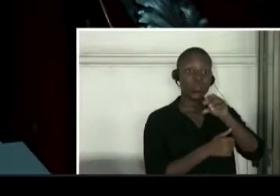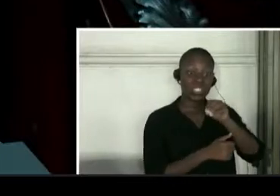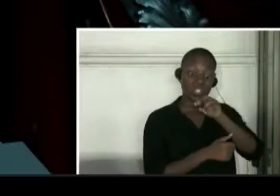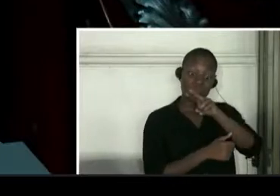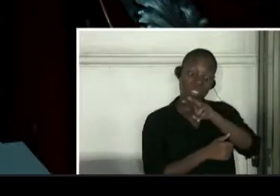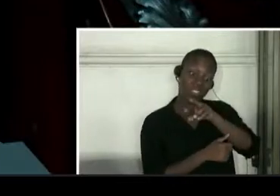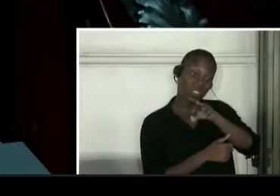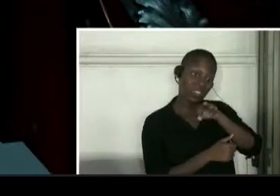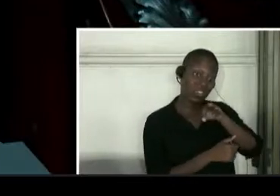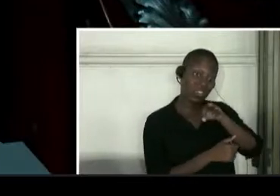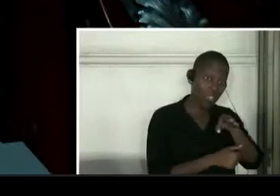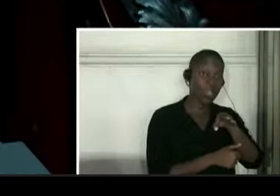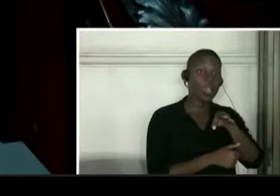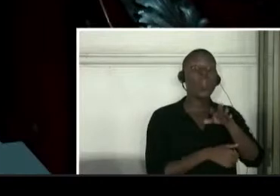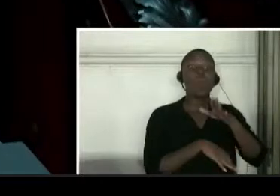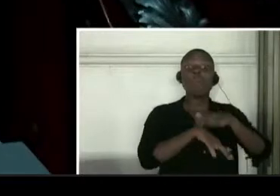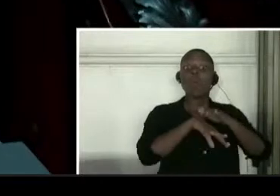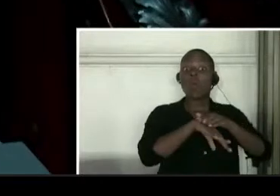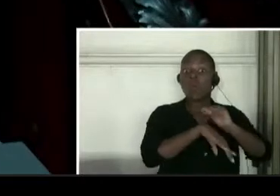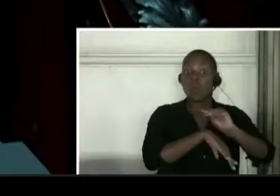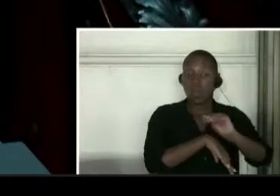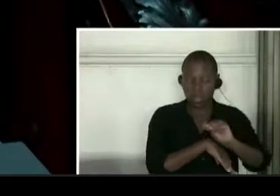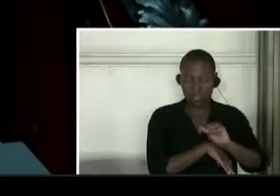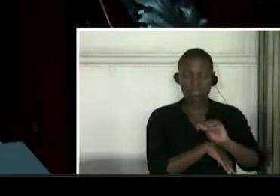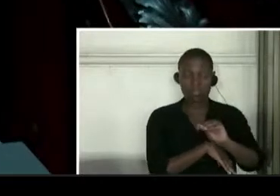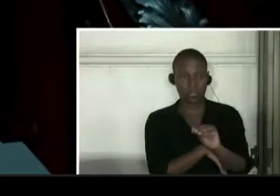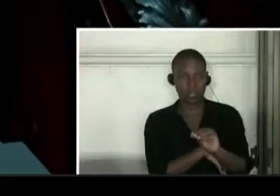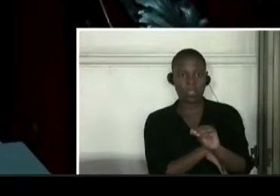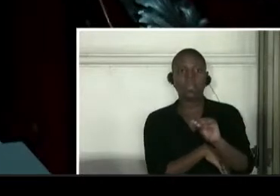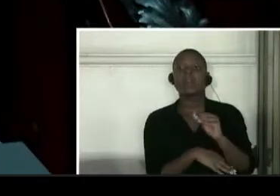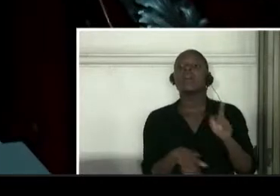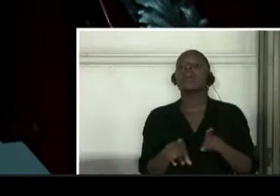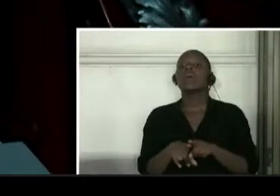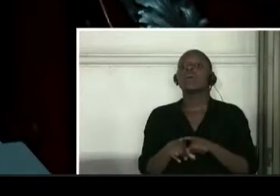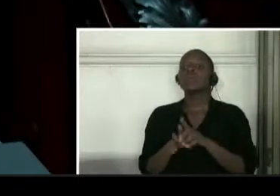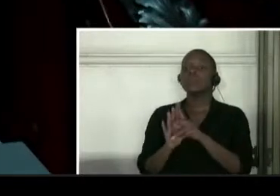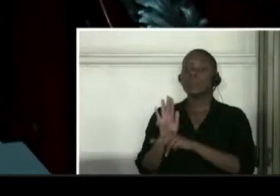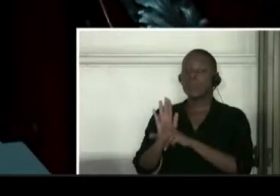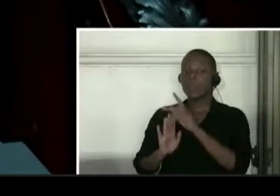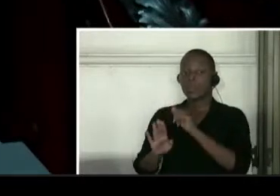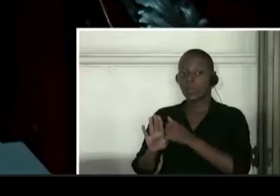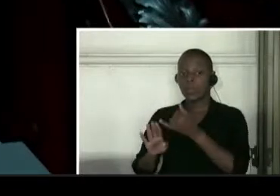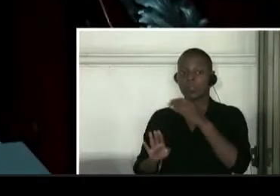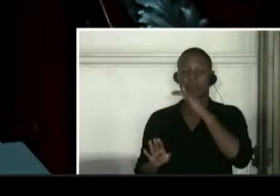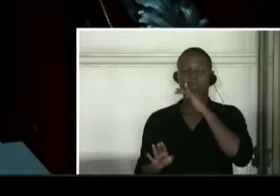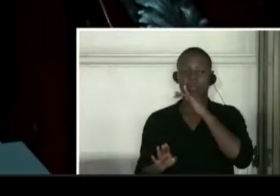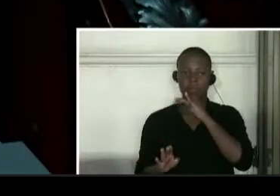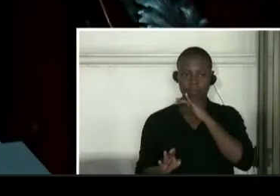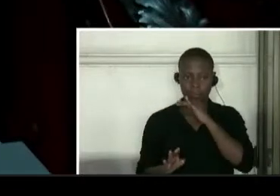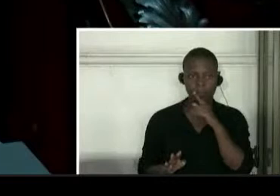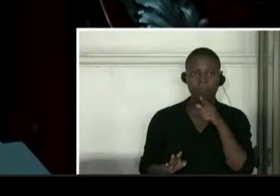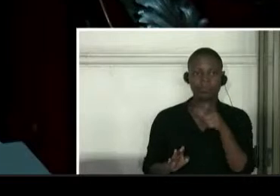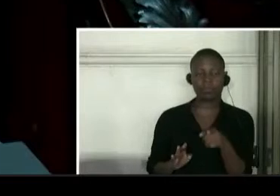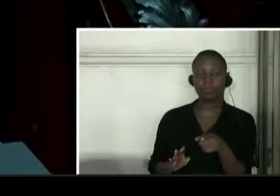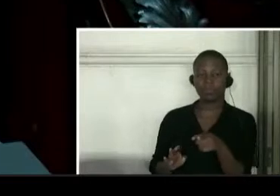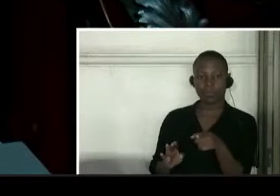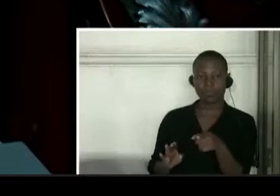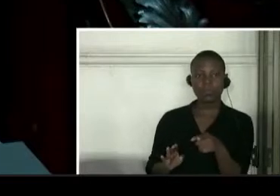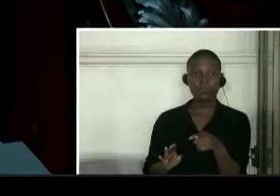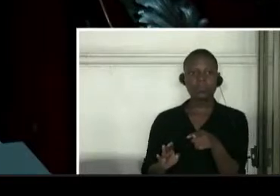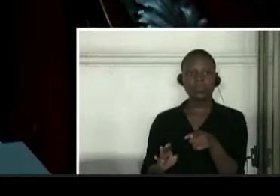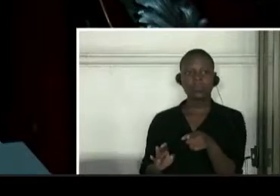2022-2023 financial year. 2 indicators were added to this program, and the followings are: a few integrated implementation